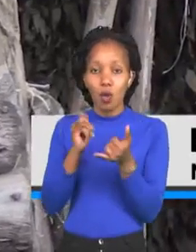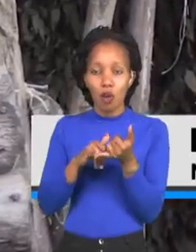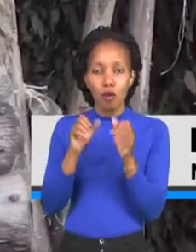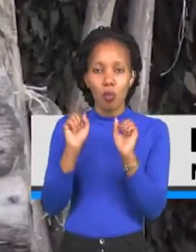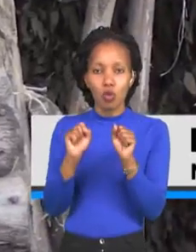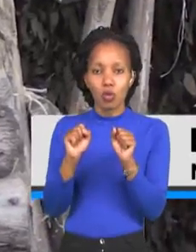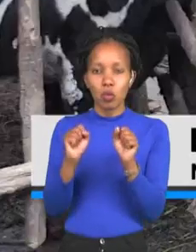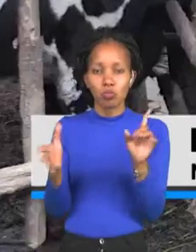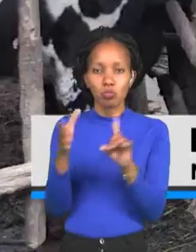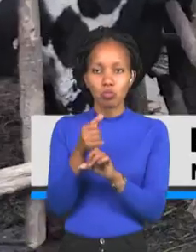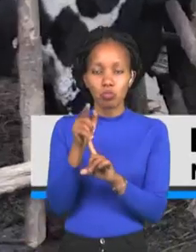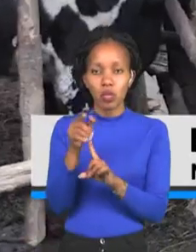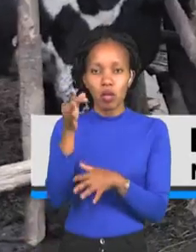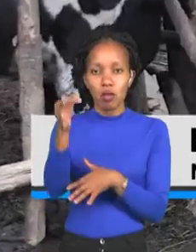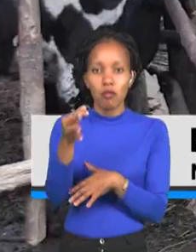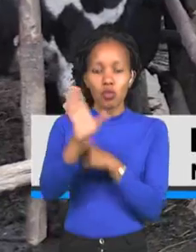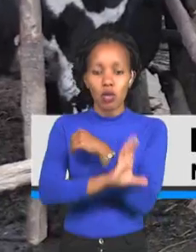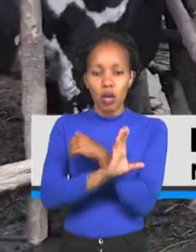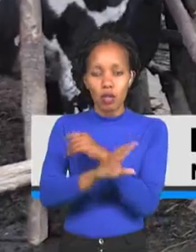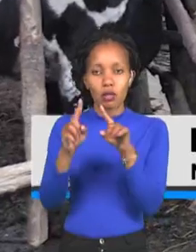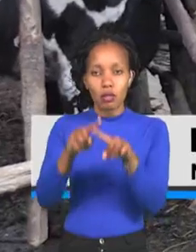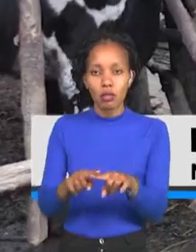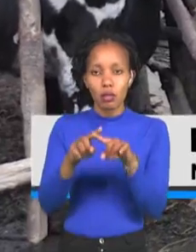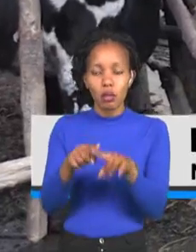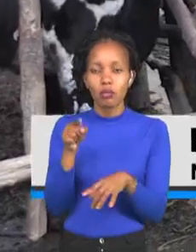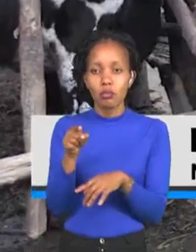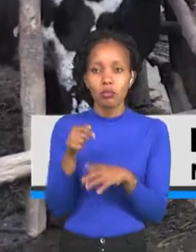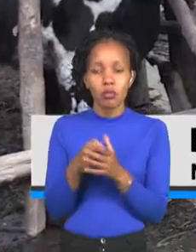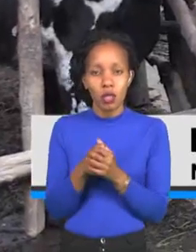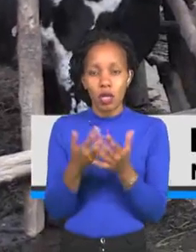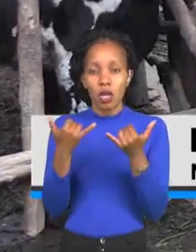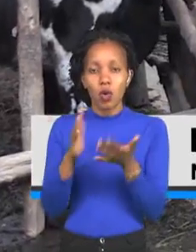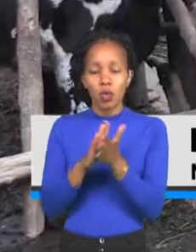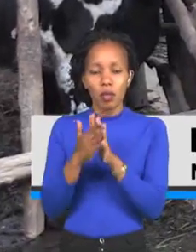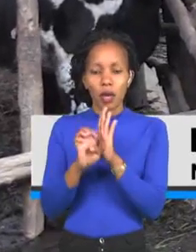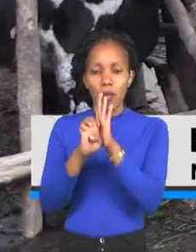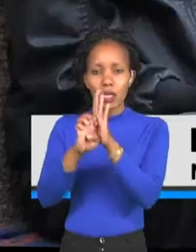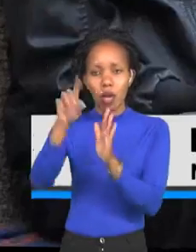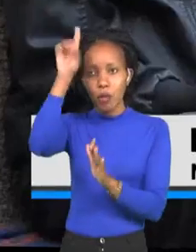divides. The future of their country seemed to depend on it. The couple became an example in their village.